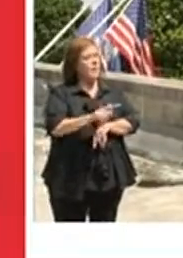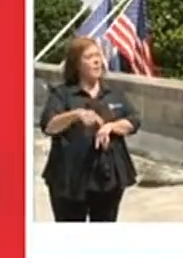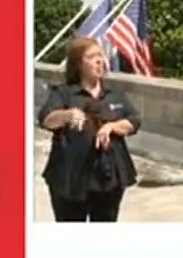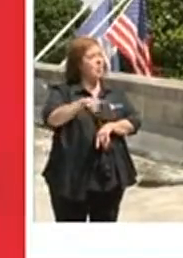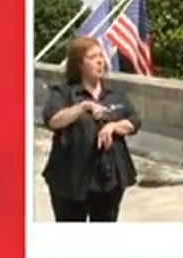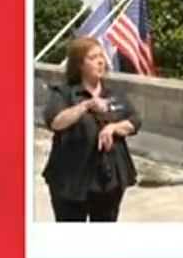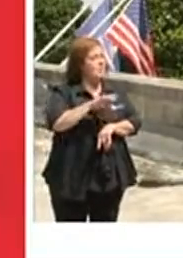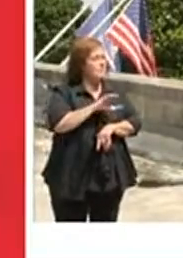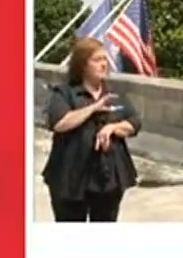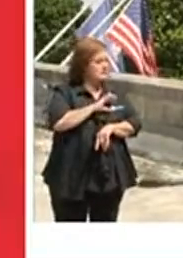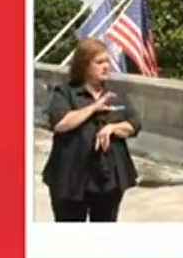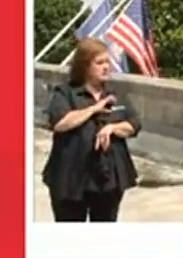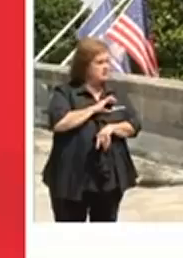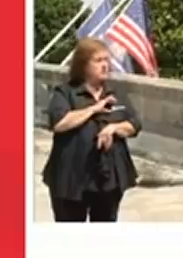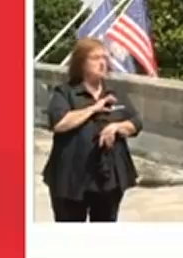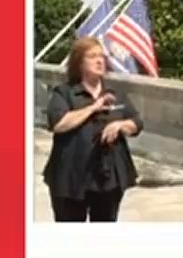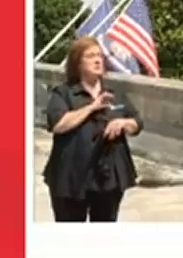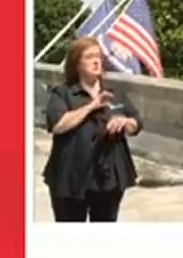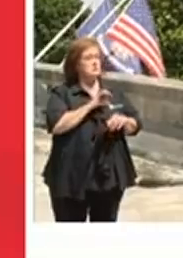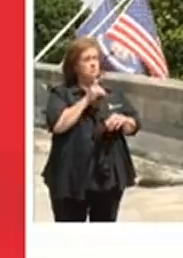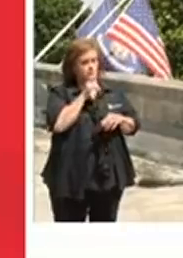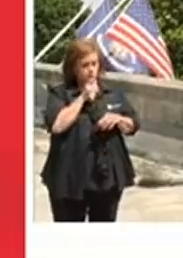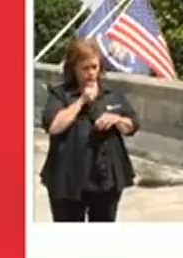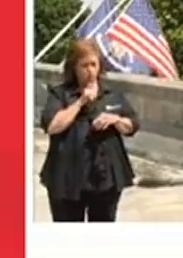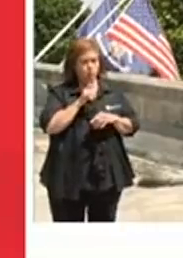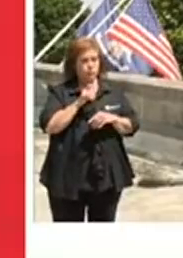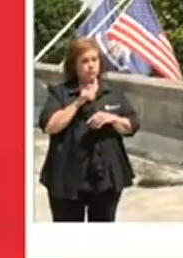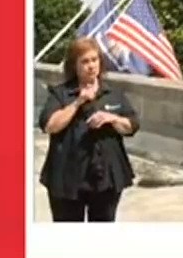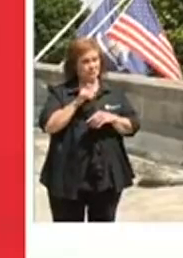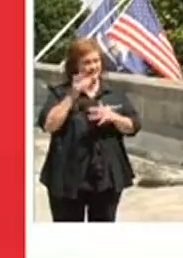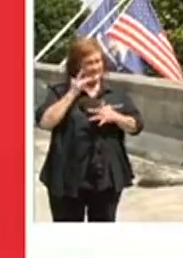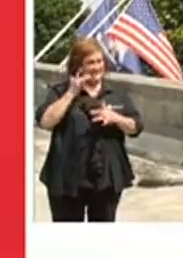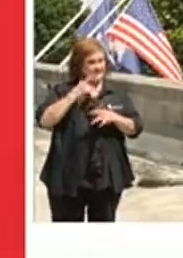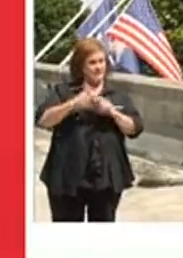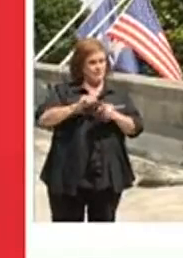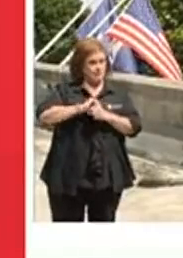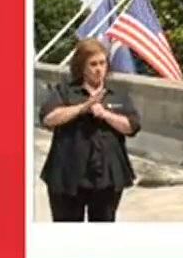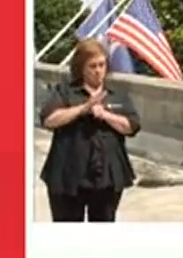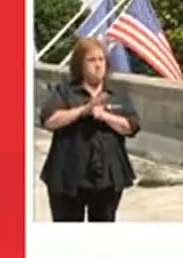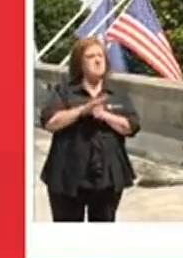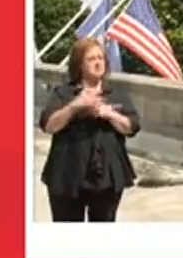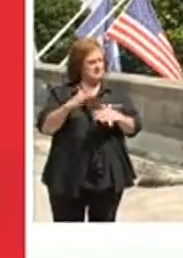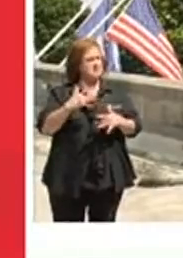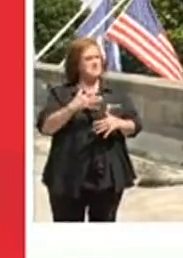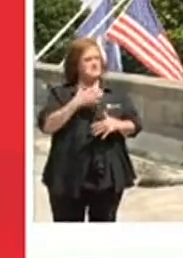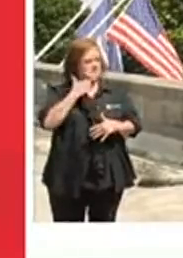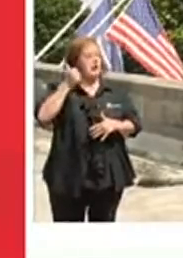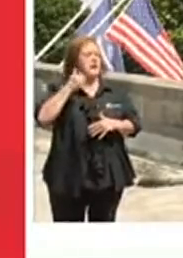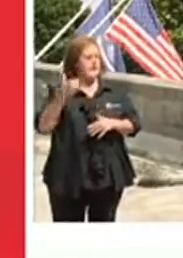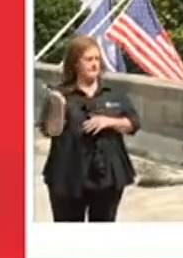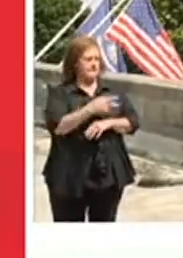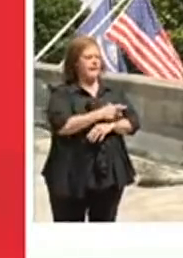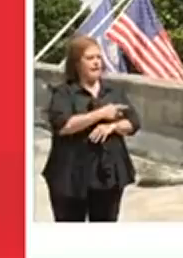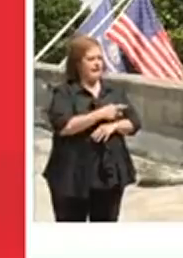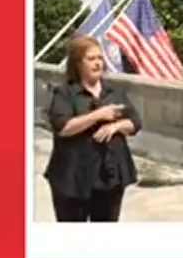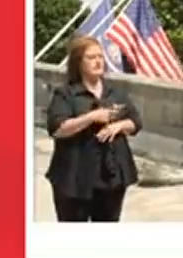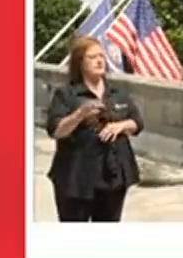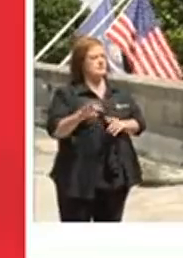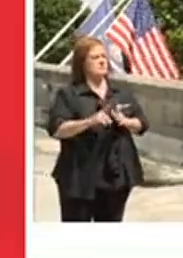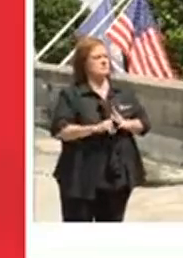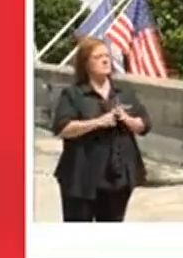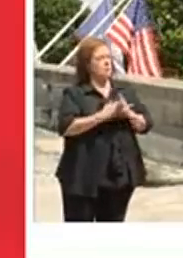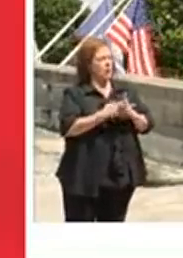have been impacted by COVID-19 have since returned back to work. So we have full staff. Starting 7 a.m. on Sunday